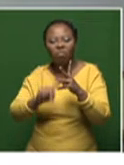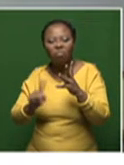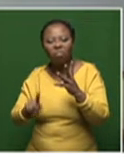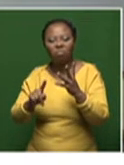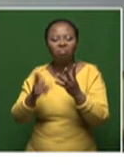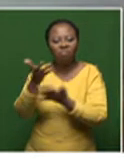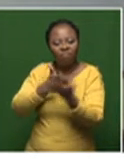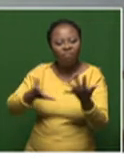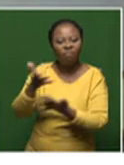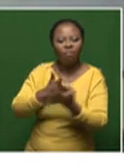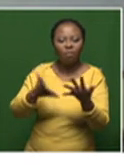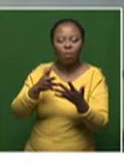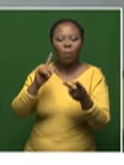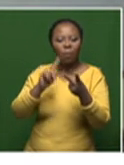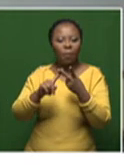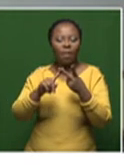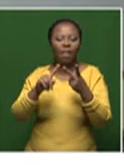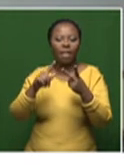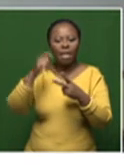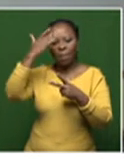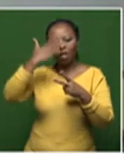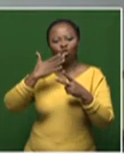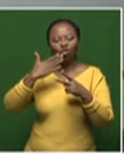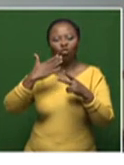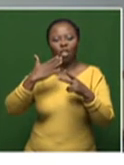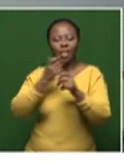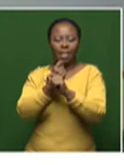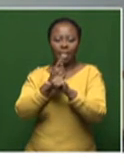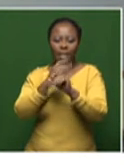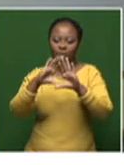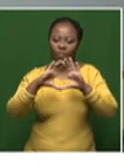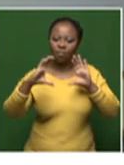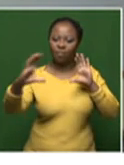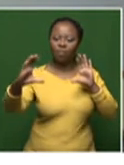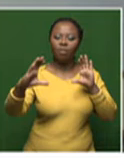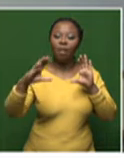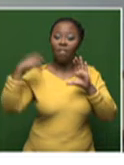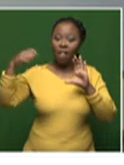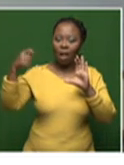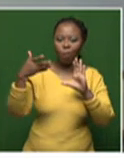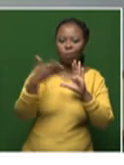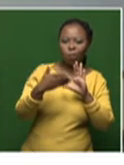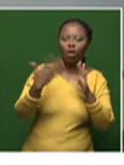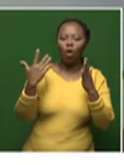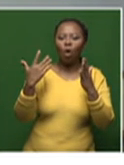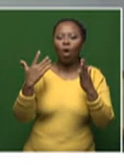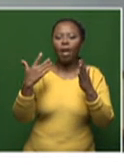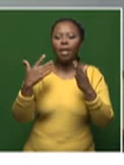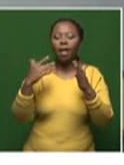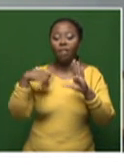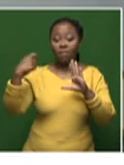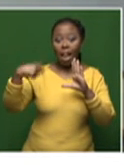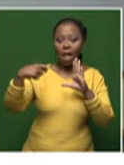the imagery around the taxi is sort of pulled from the film. So the film kind of sets the